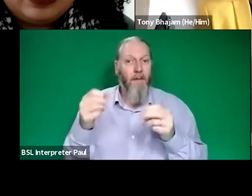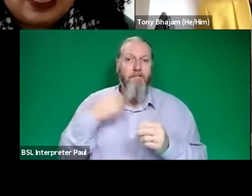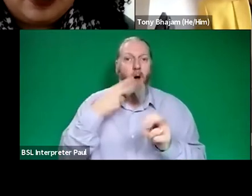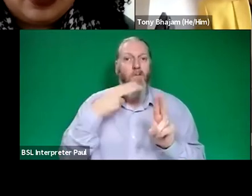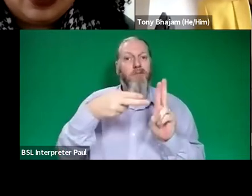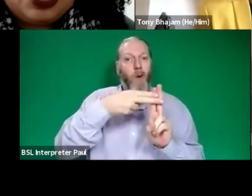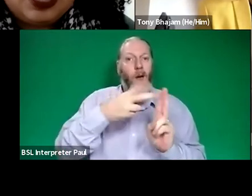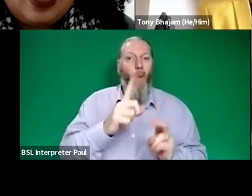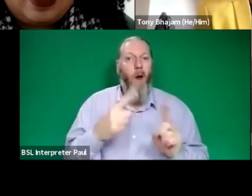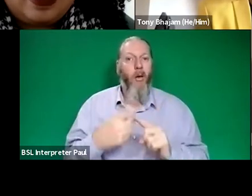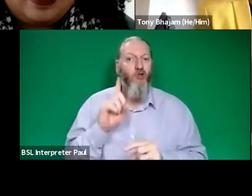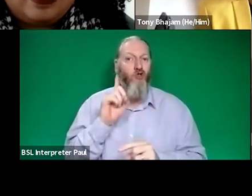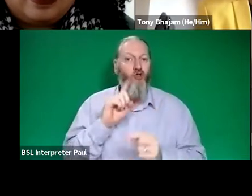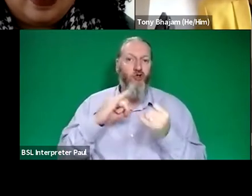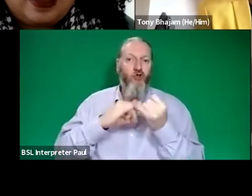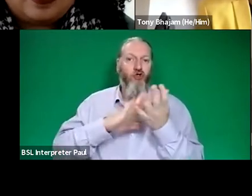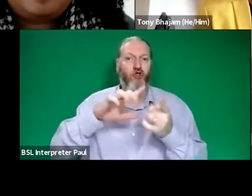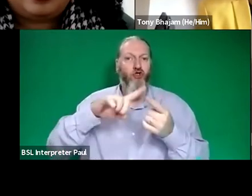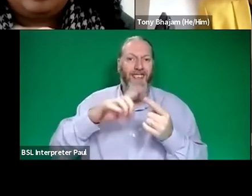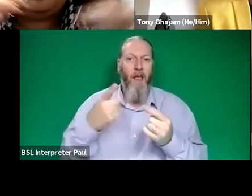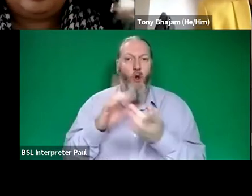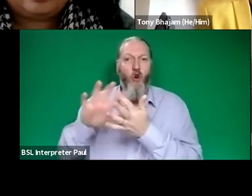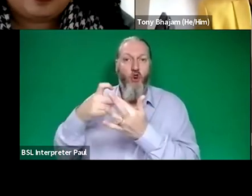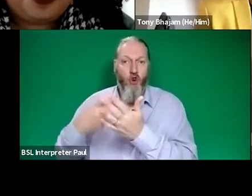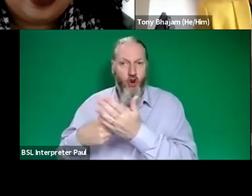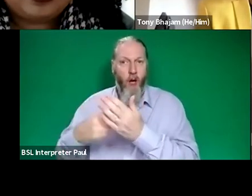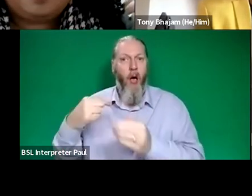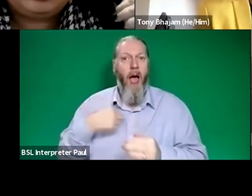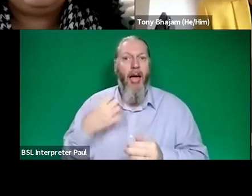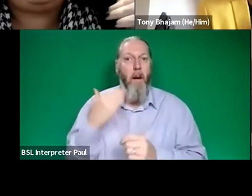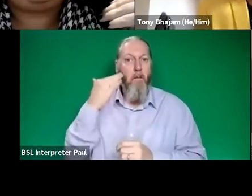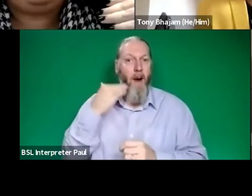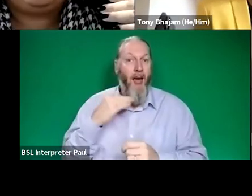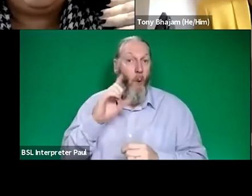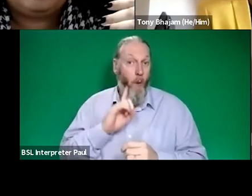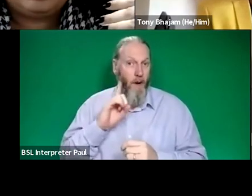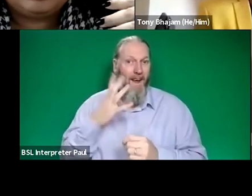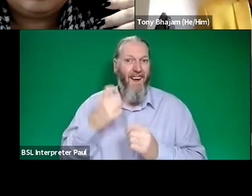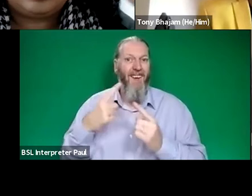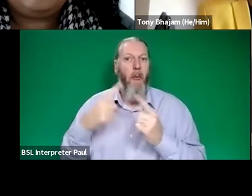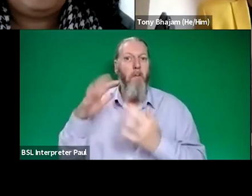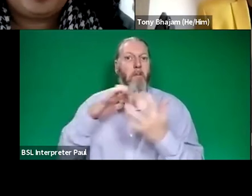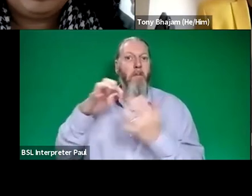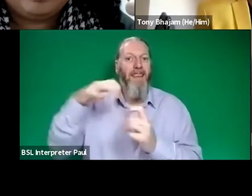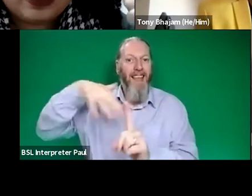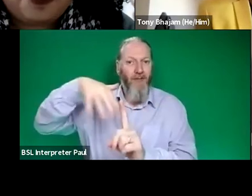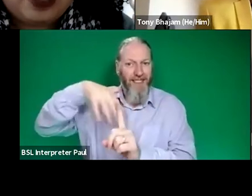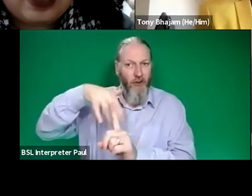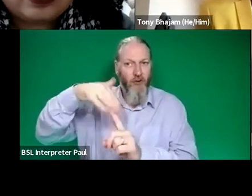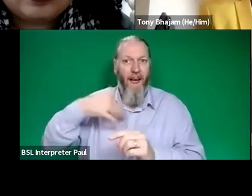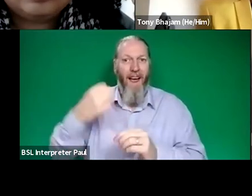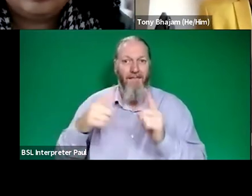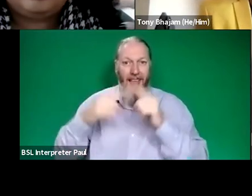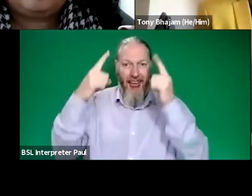with mixed heritage. I have an afro that reaches just above my shoulders. I'm wearing black